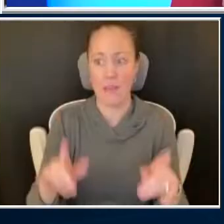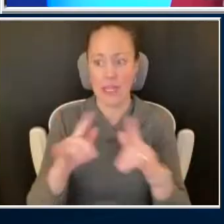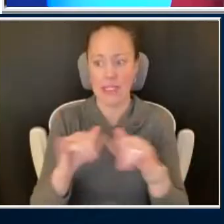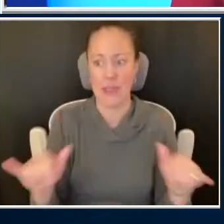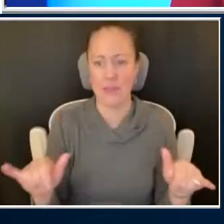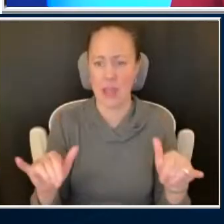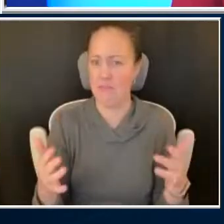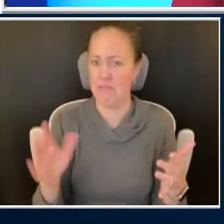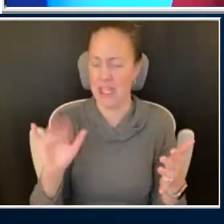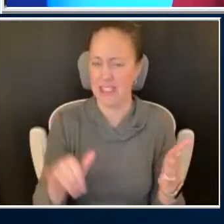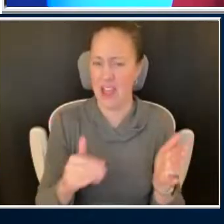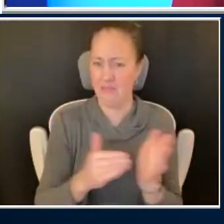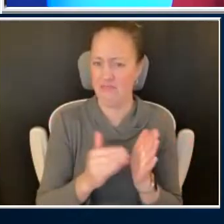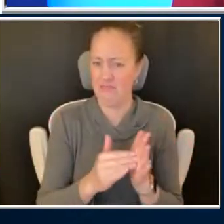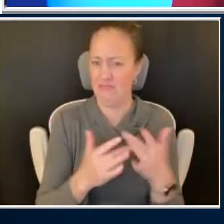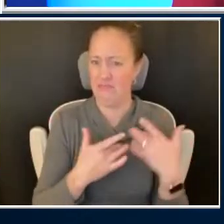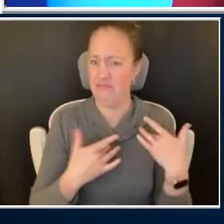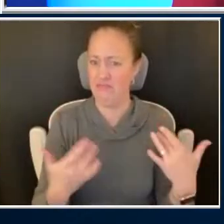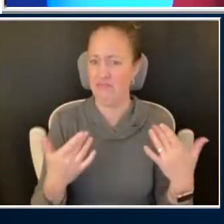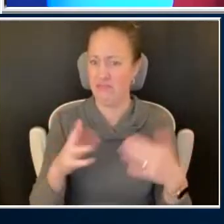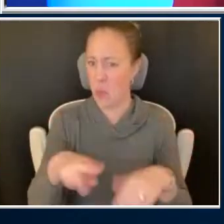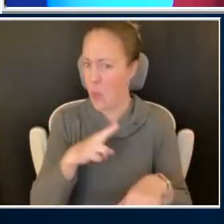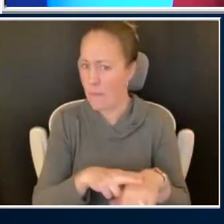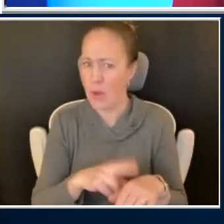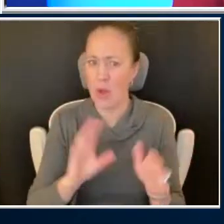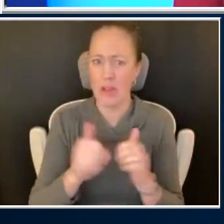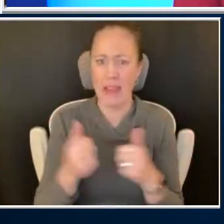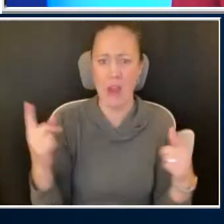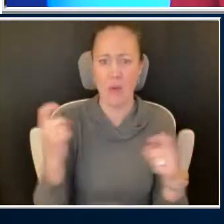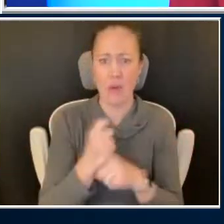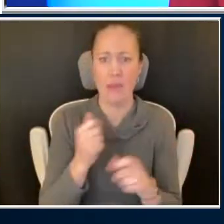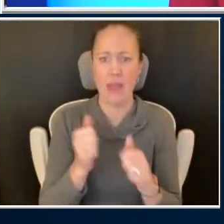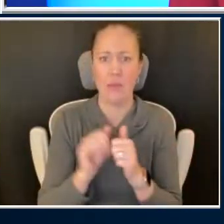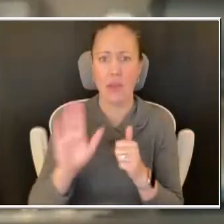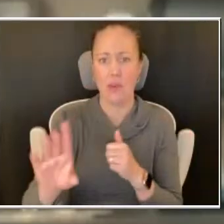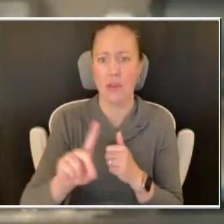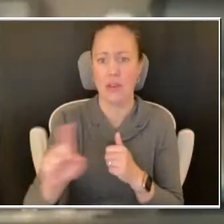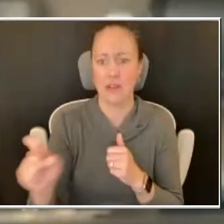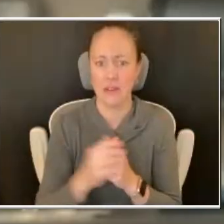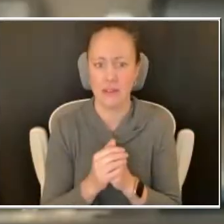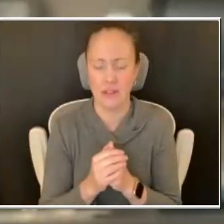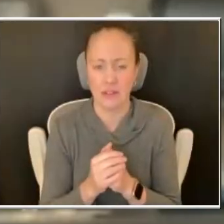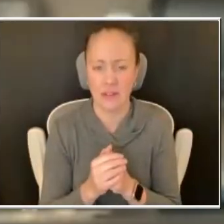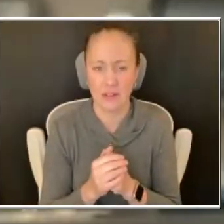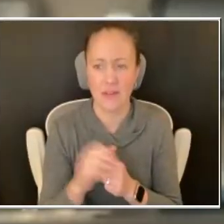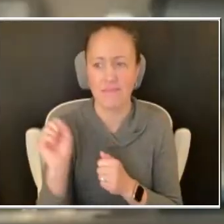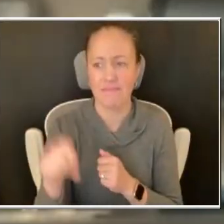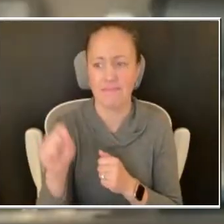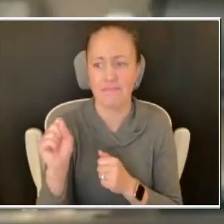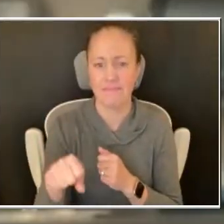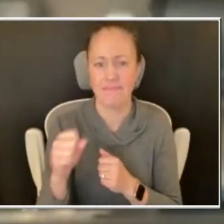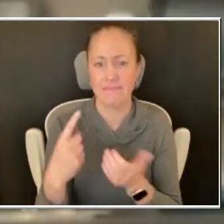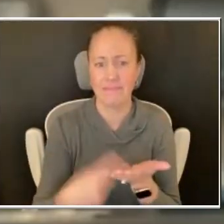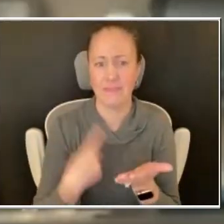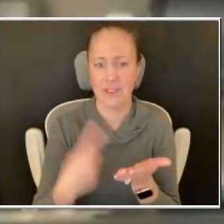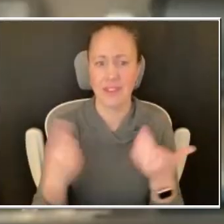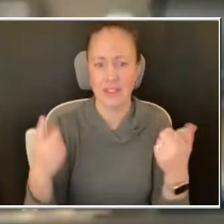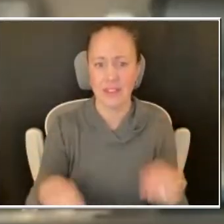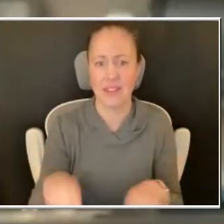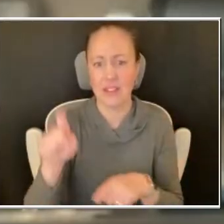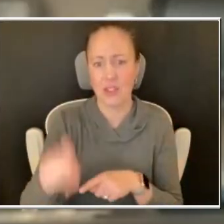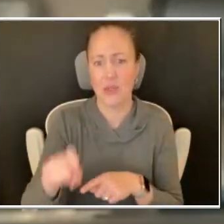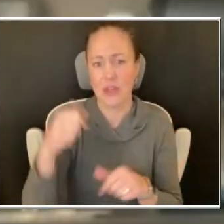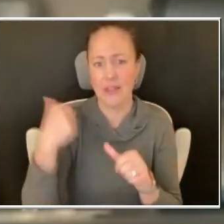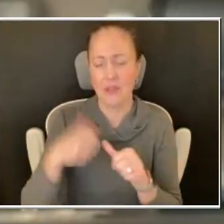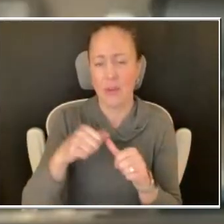that? And how does that complicate when you're trying to make a diagnosis? It occasionally happens. I think it's something you have to keep in mind when you're